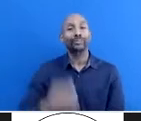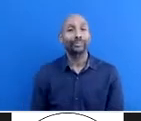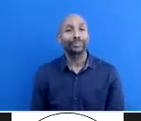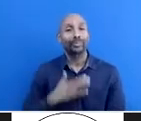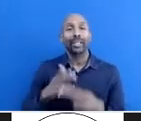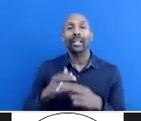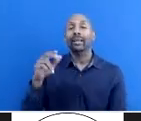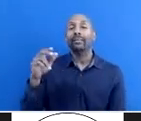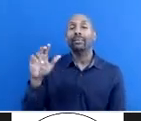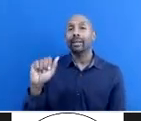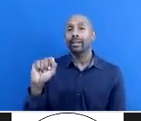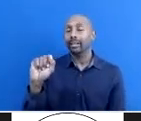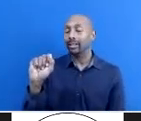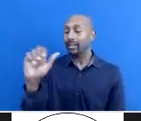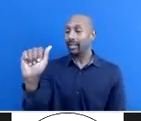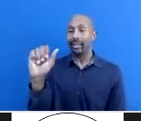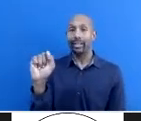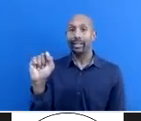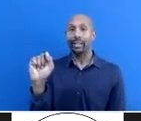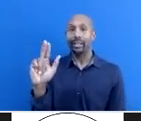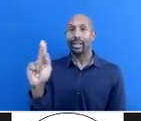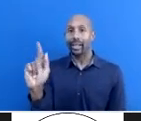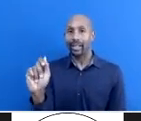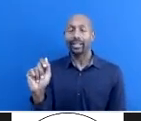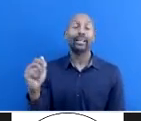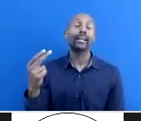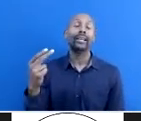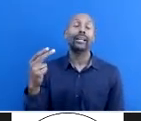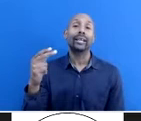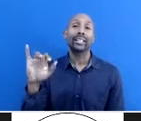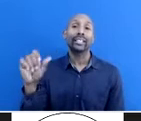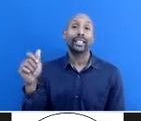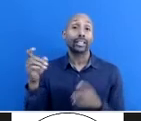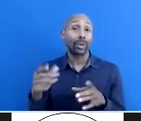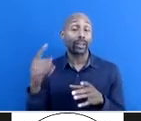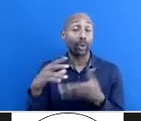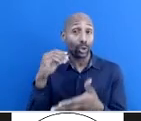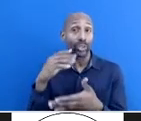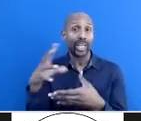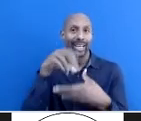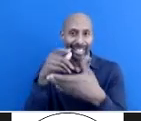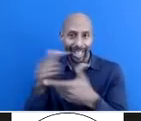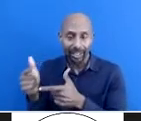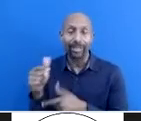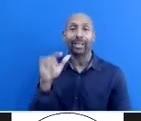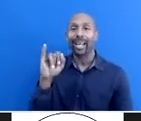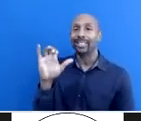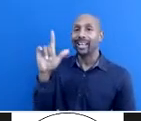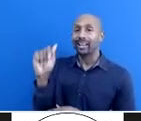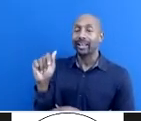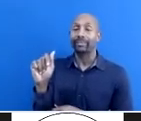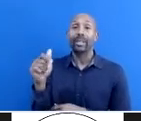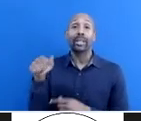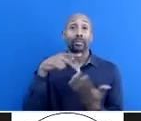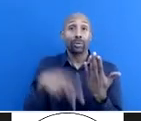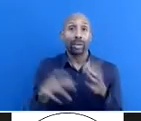My name is Aska Hisa, and I am the Director of Learning and Engagement at ICALA. This program is in conjunction with Jamal Cyrus, The End